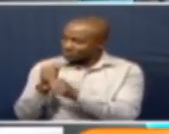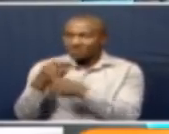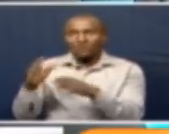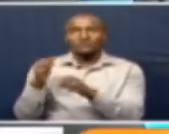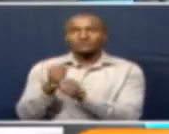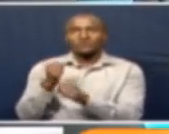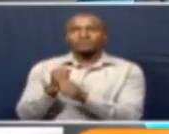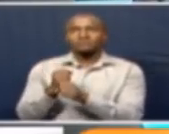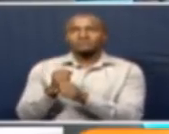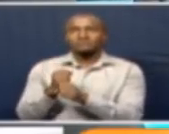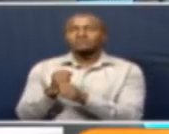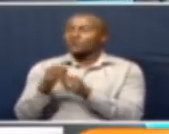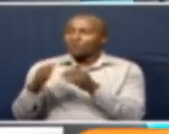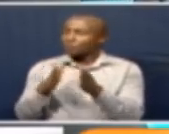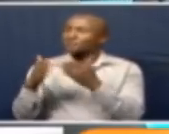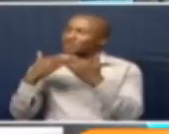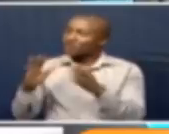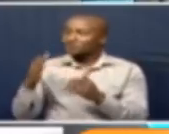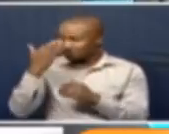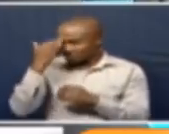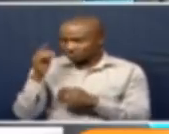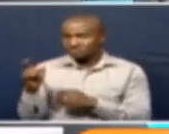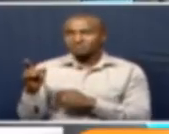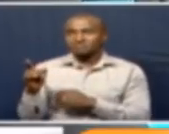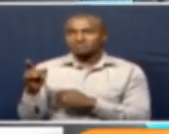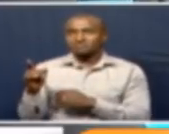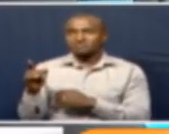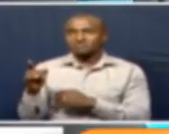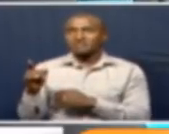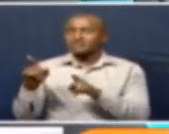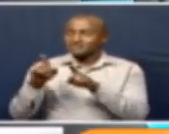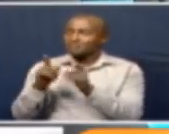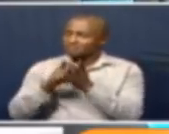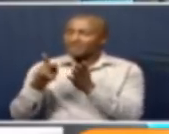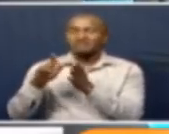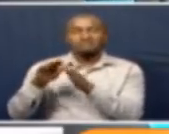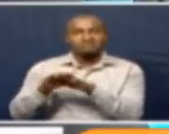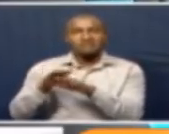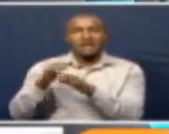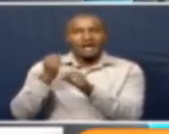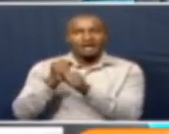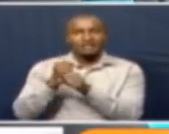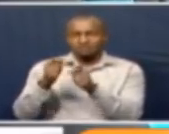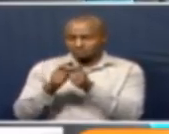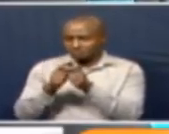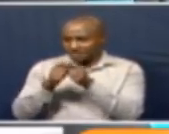have lost great opportunities because of that. I've also had delayed payments. I did a magazine